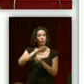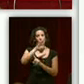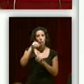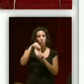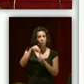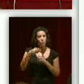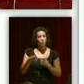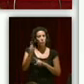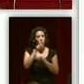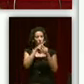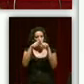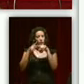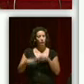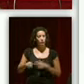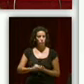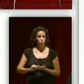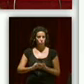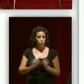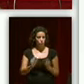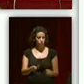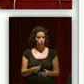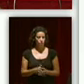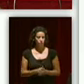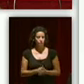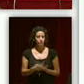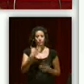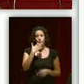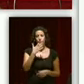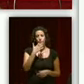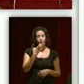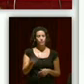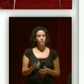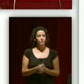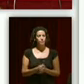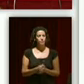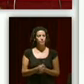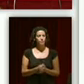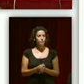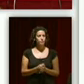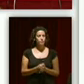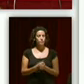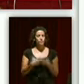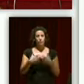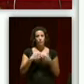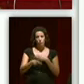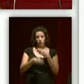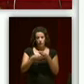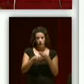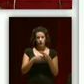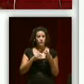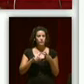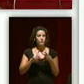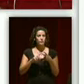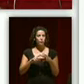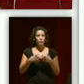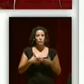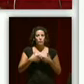So the objective that covers everything that we do is trying to solve this type of problem.